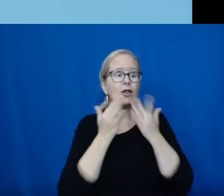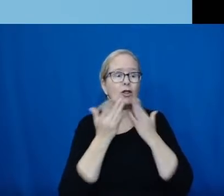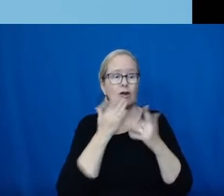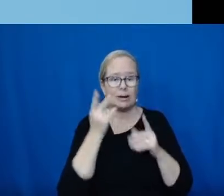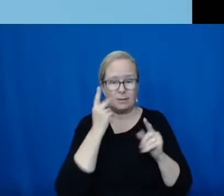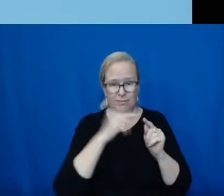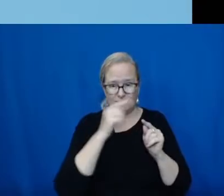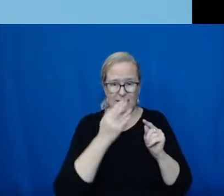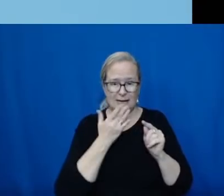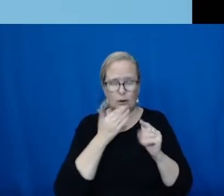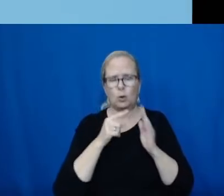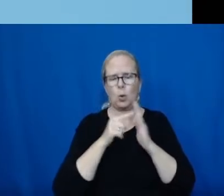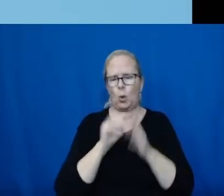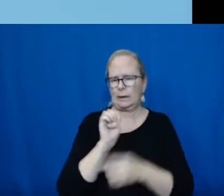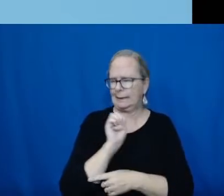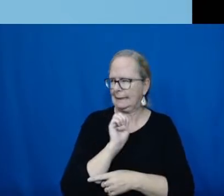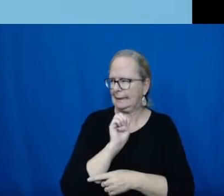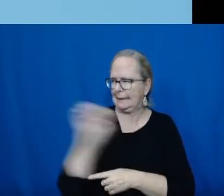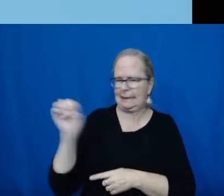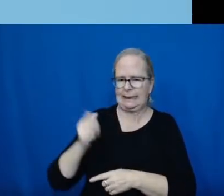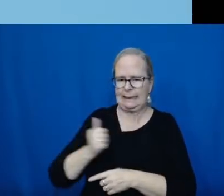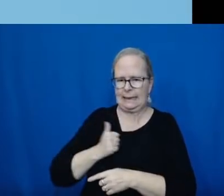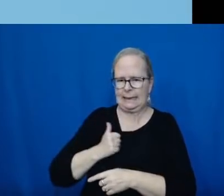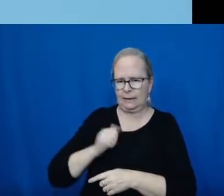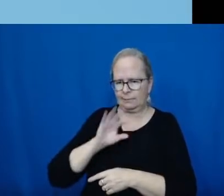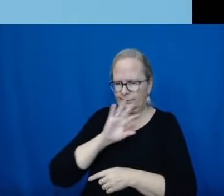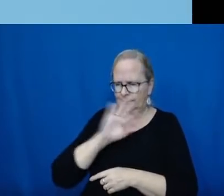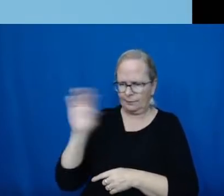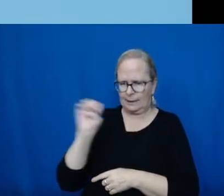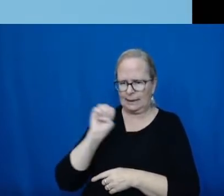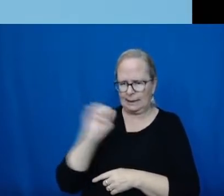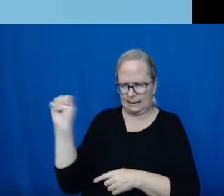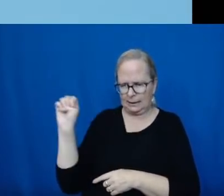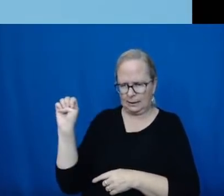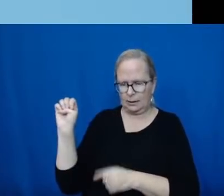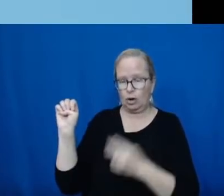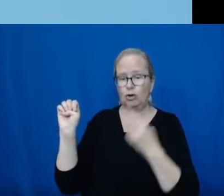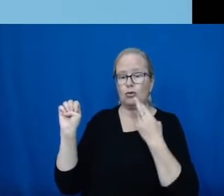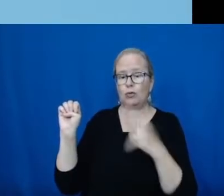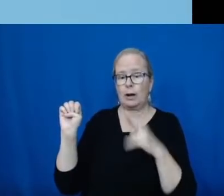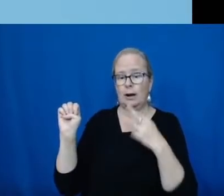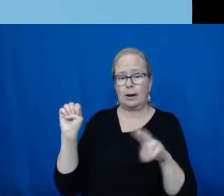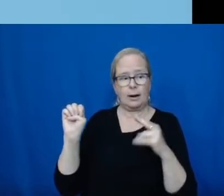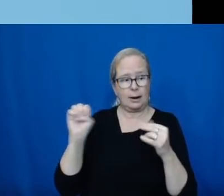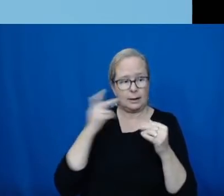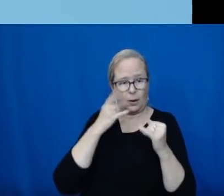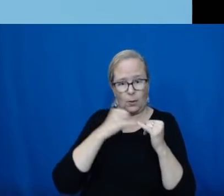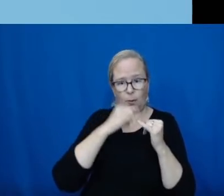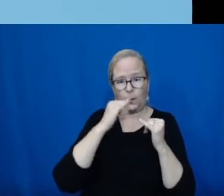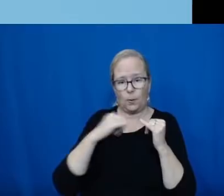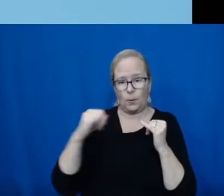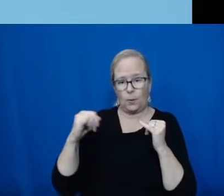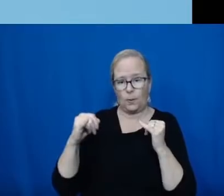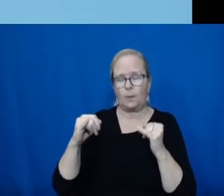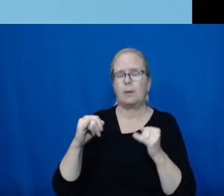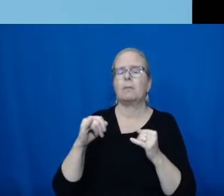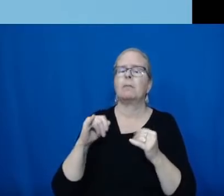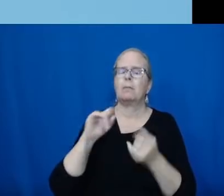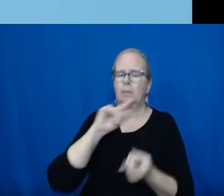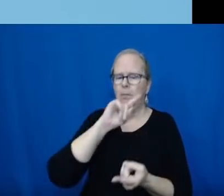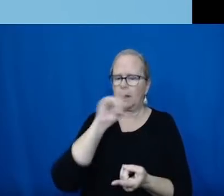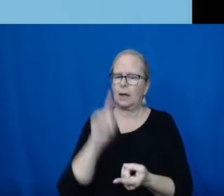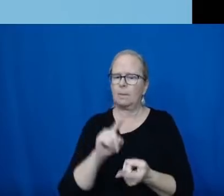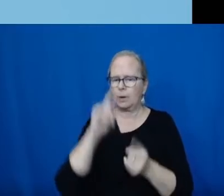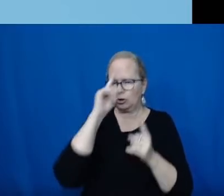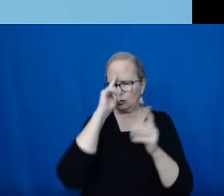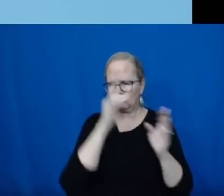COVID or mitigation strategy provinces. They used exactly the same tools as we did. So